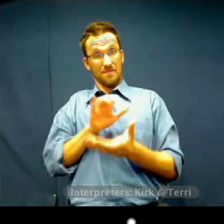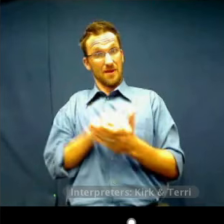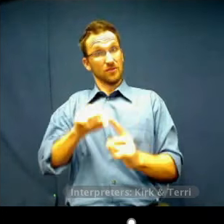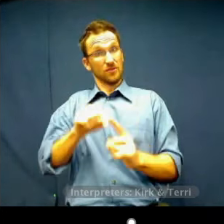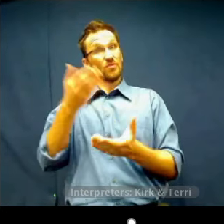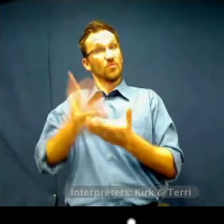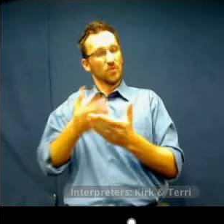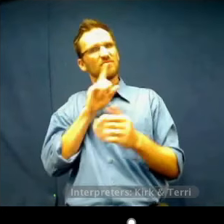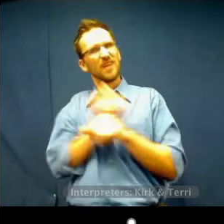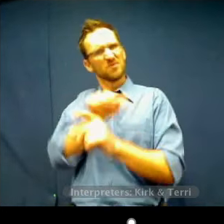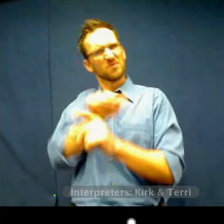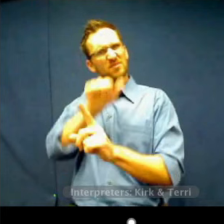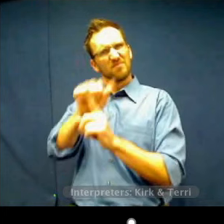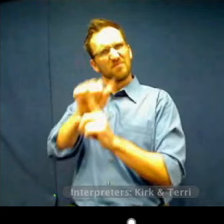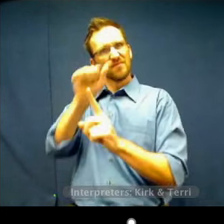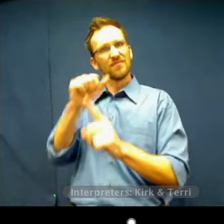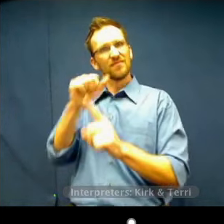fraud.